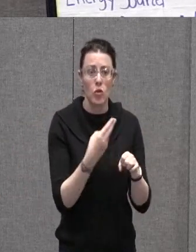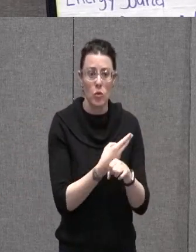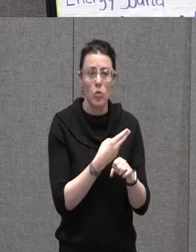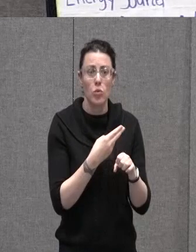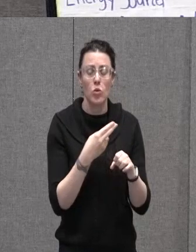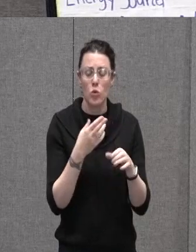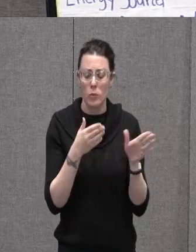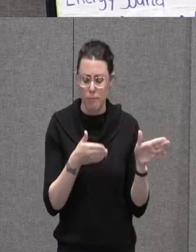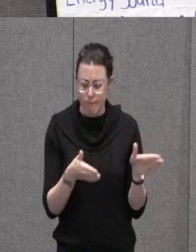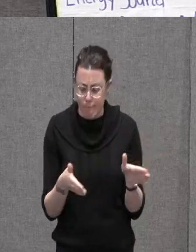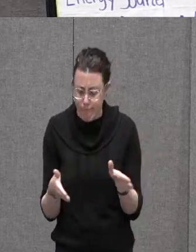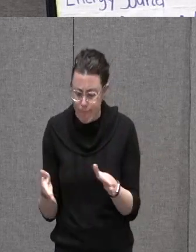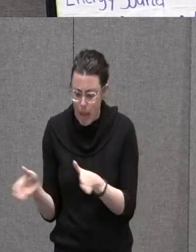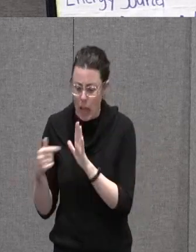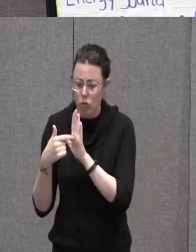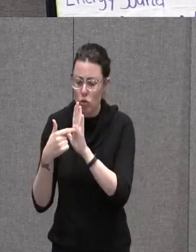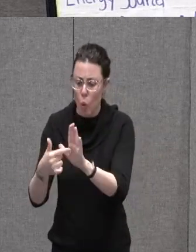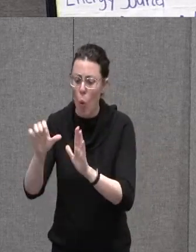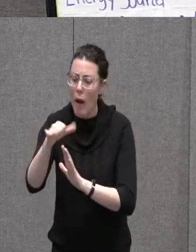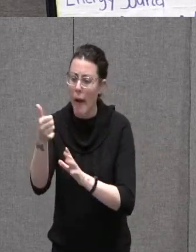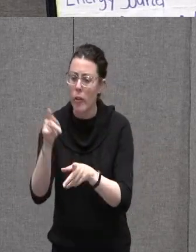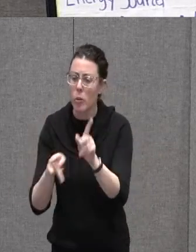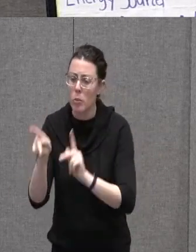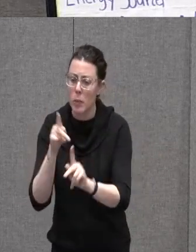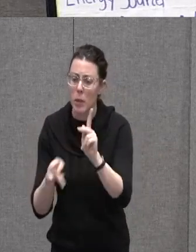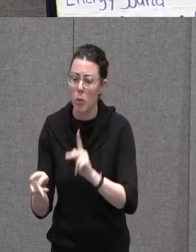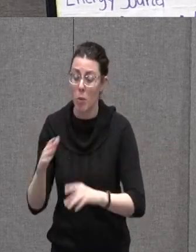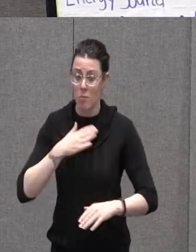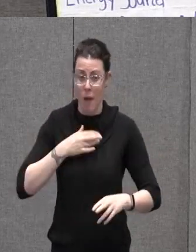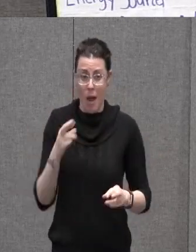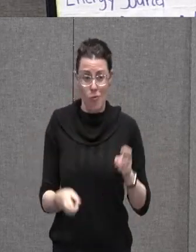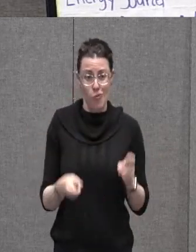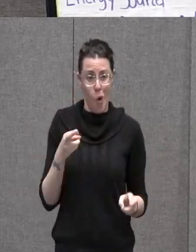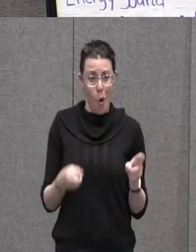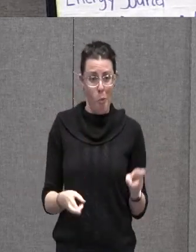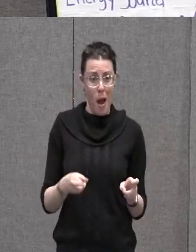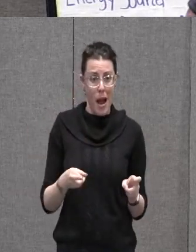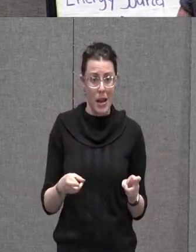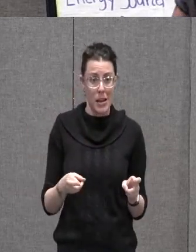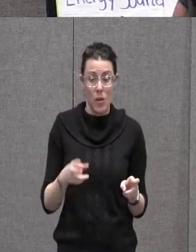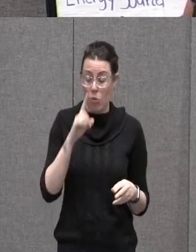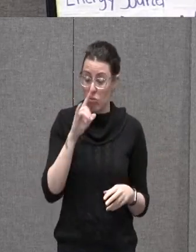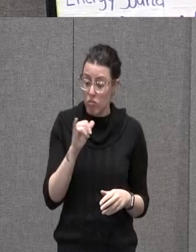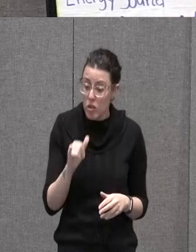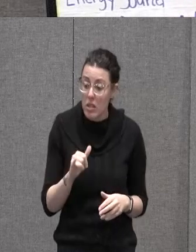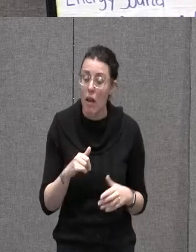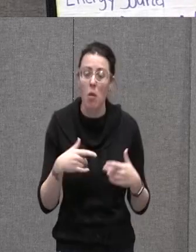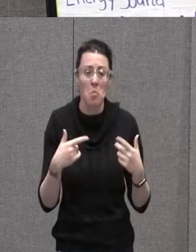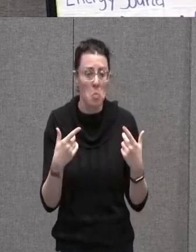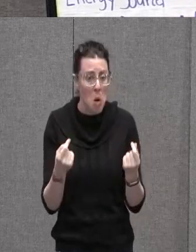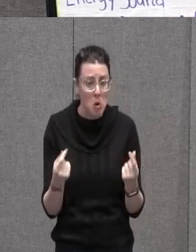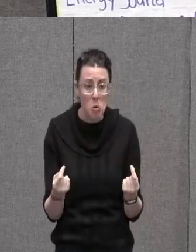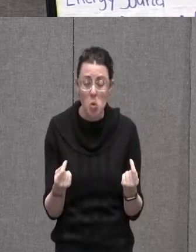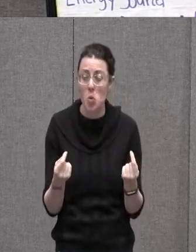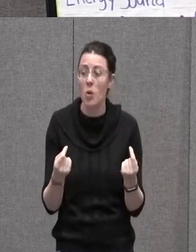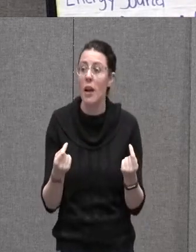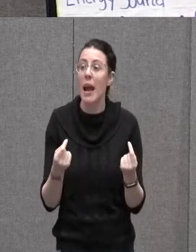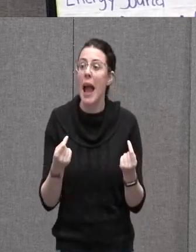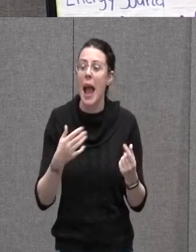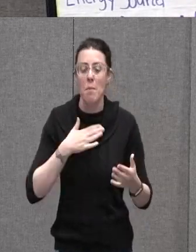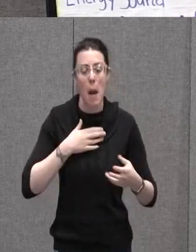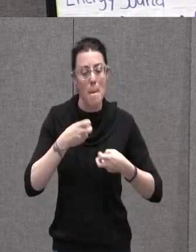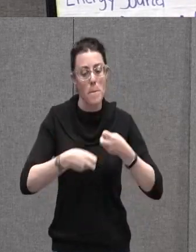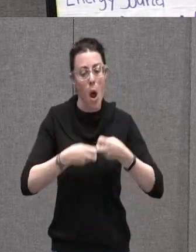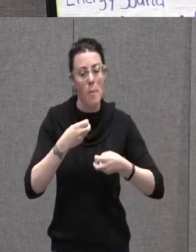your robot is, what it can do, and what problem your robot is solving. Yes. So let's talk about hero robots